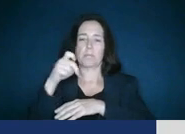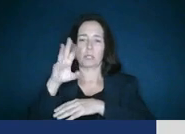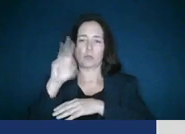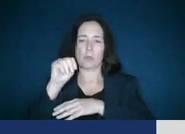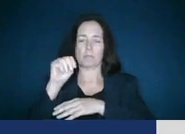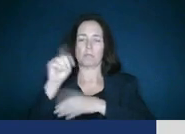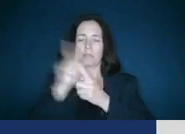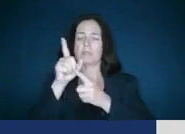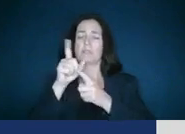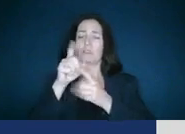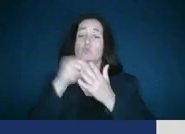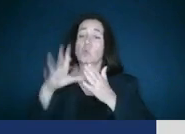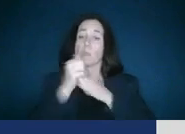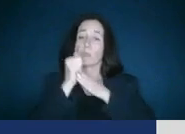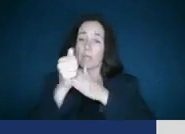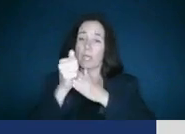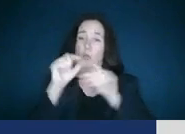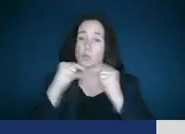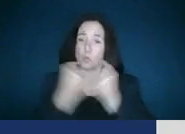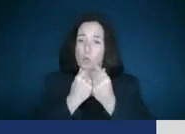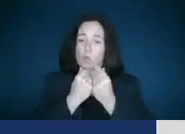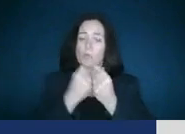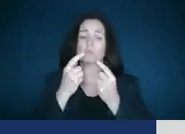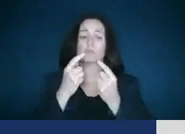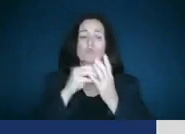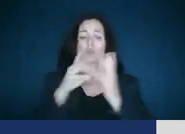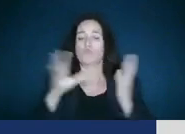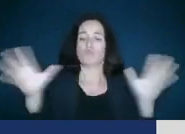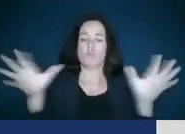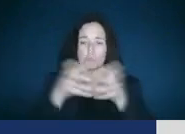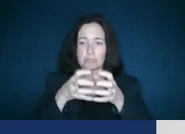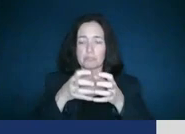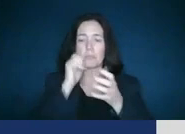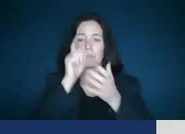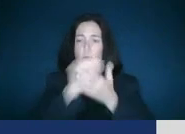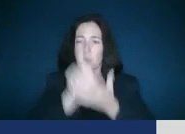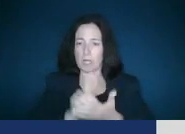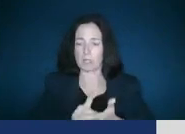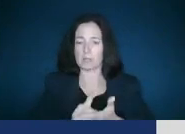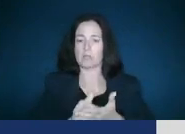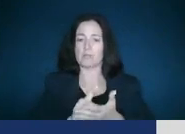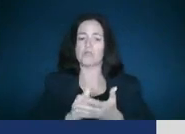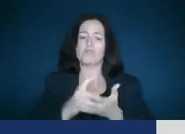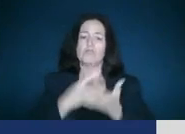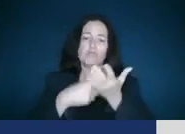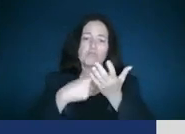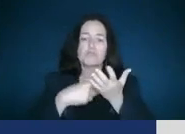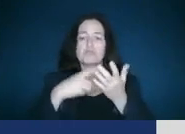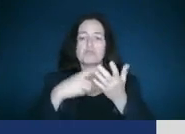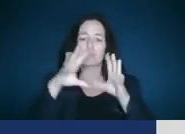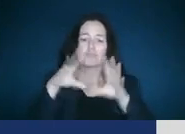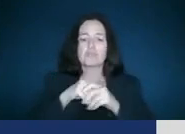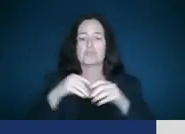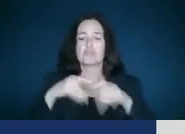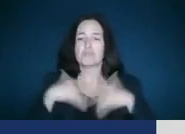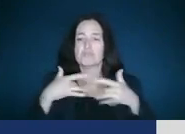student-led group. The students get together weekly and engage in the activities